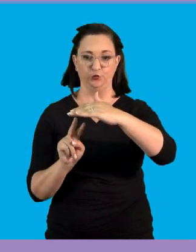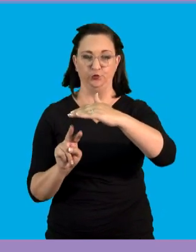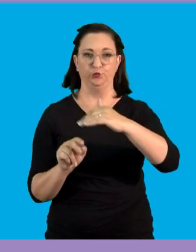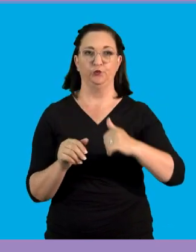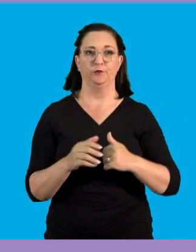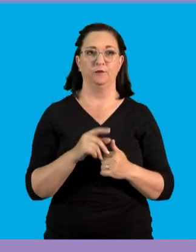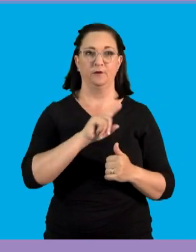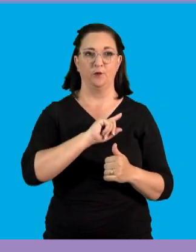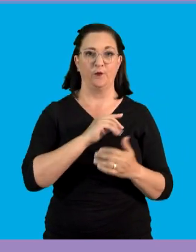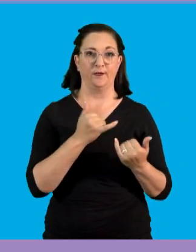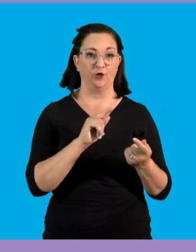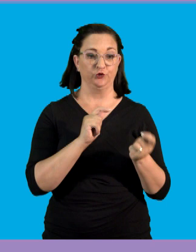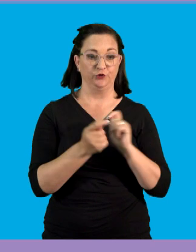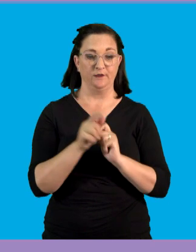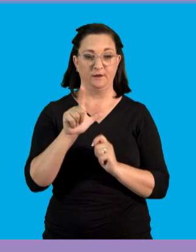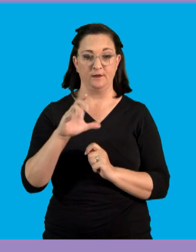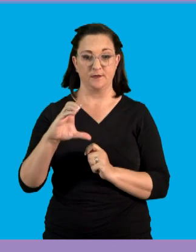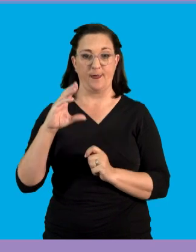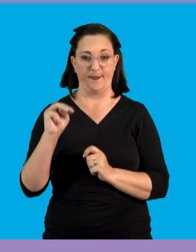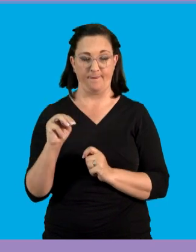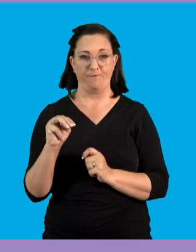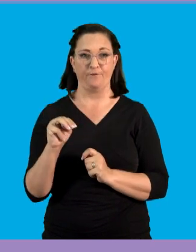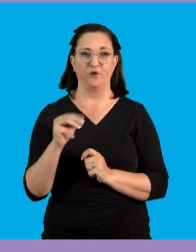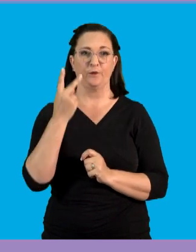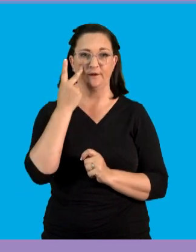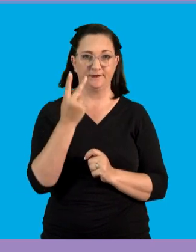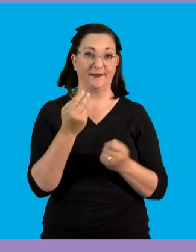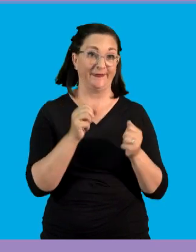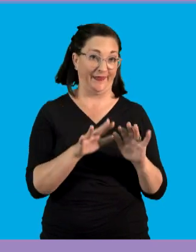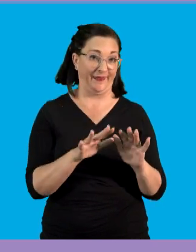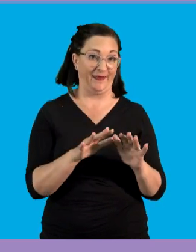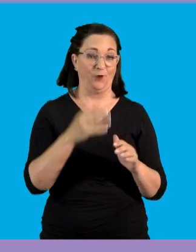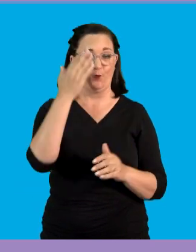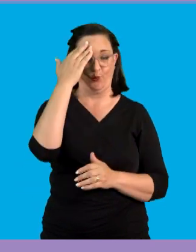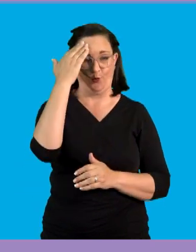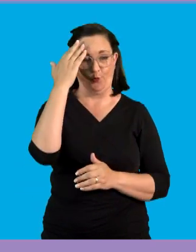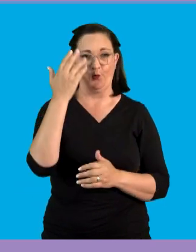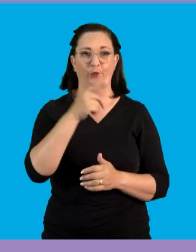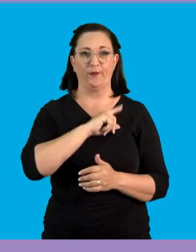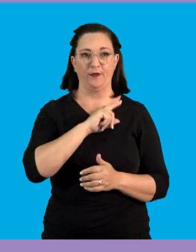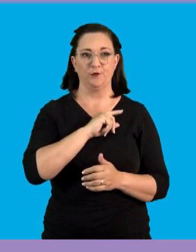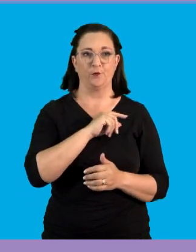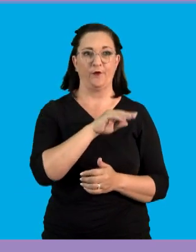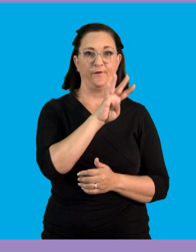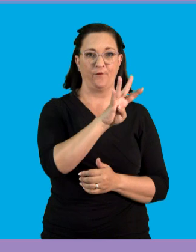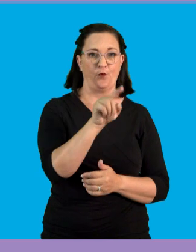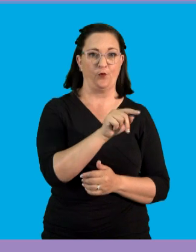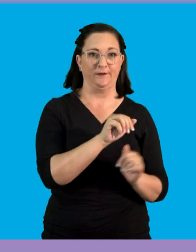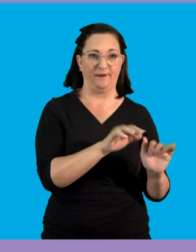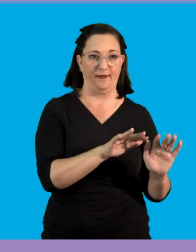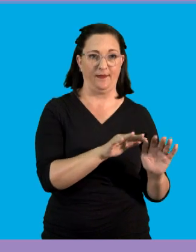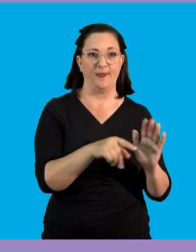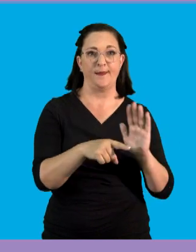convert them to our LCM, of which we've already seen that it is 10, now I have